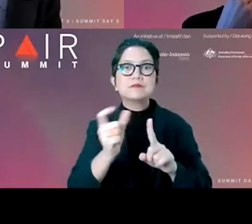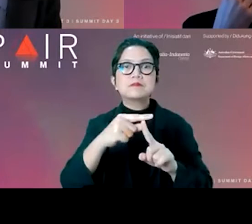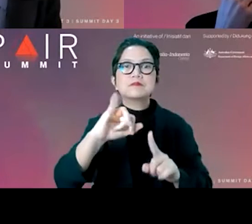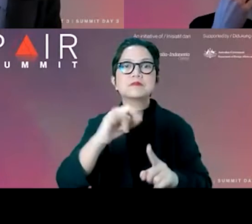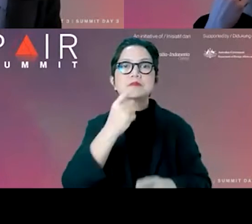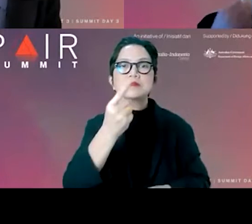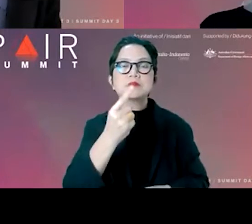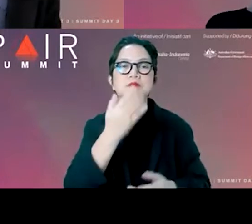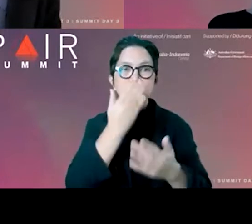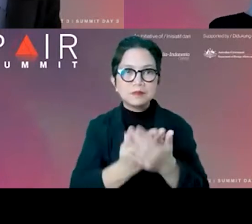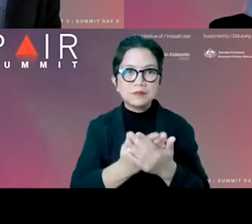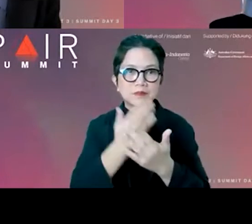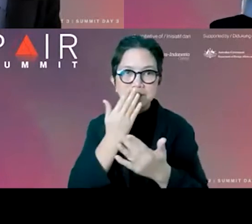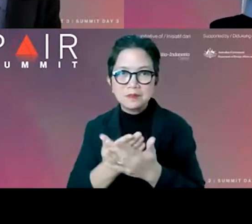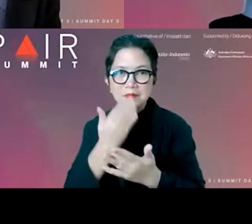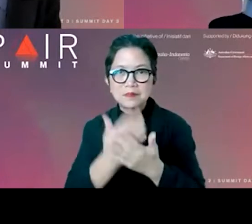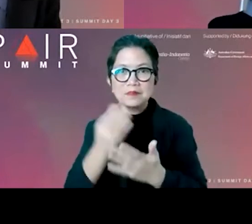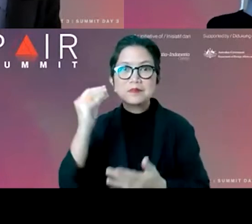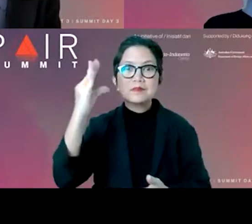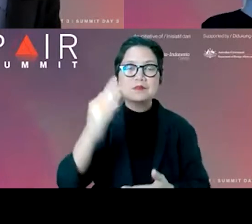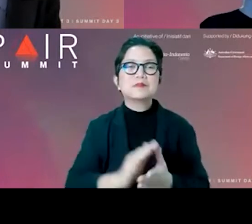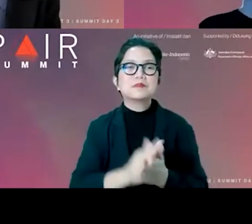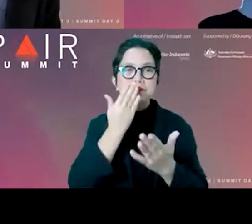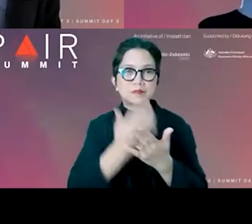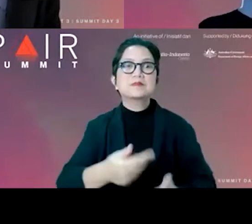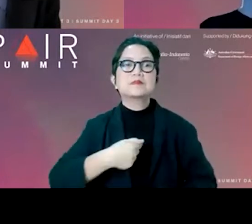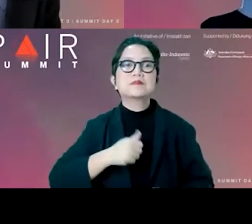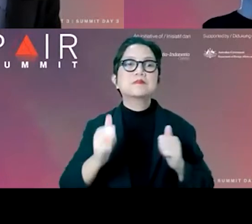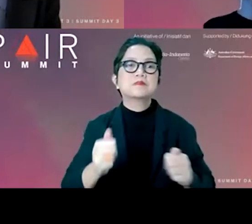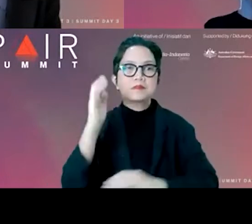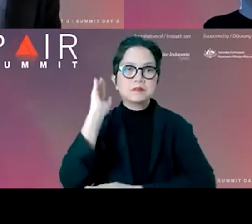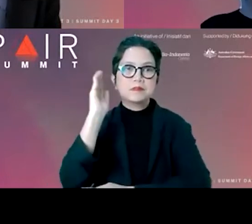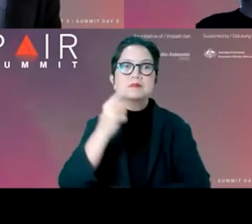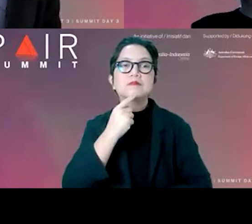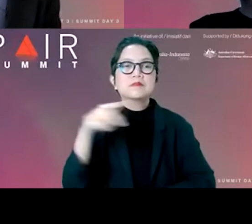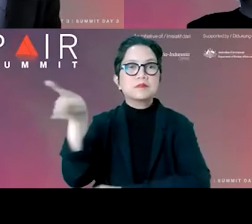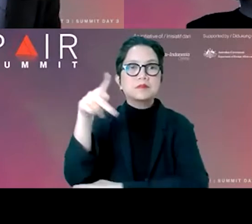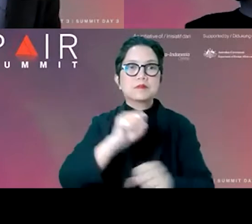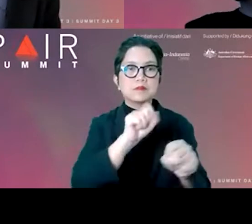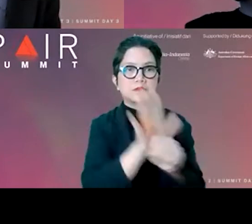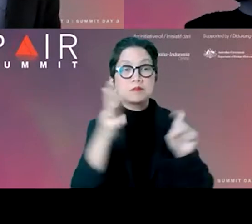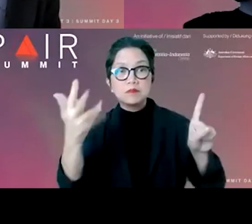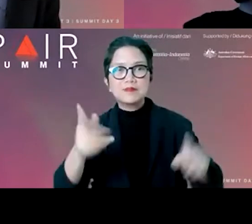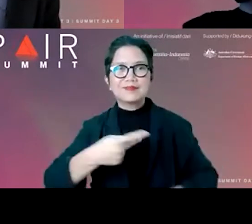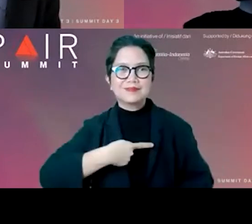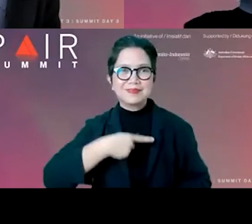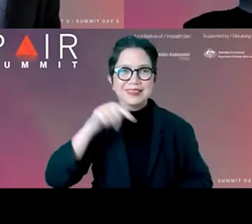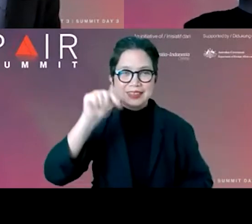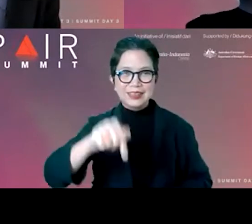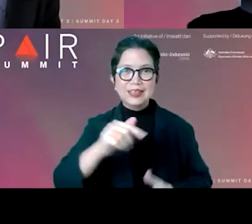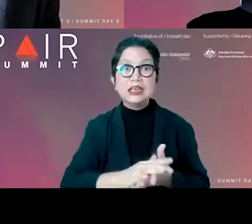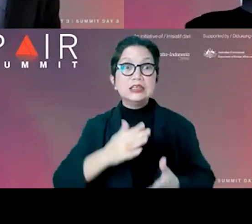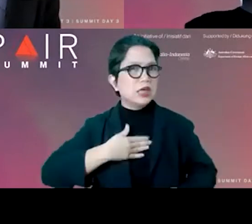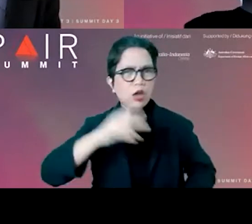present our COVID-19 project. And this is an honor for me to be here. I am Sri Astuti Tamrin